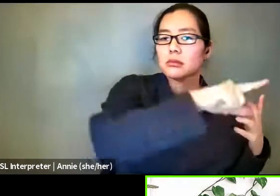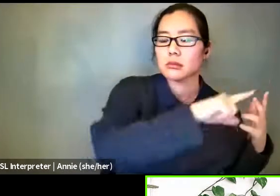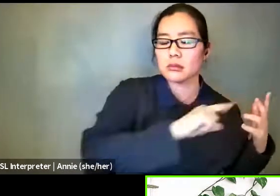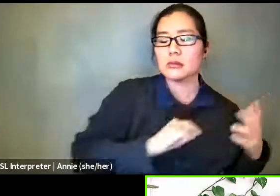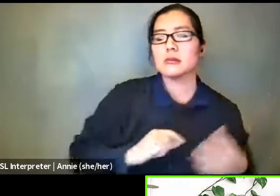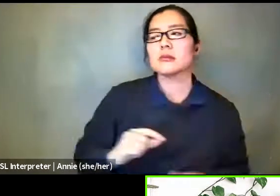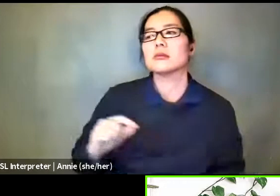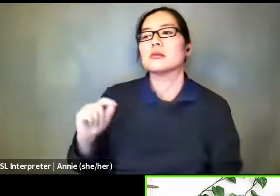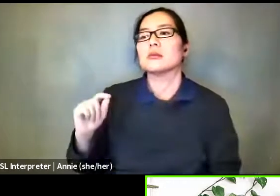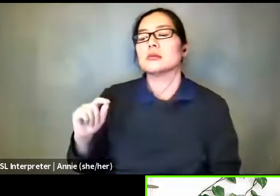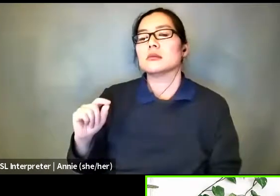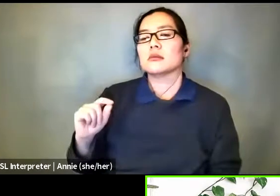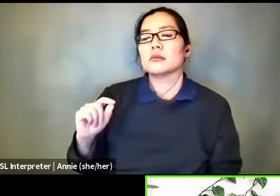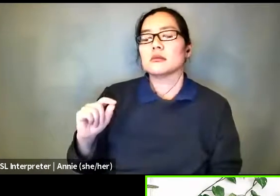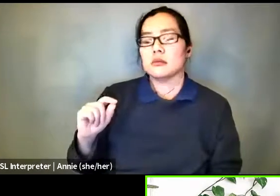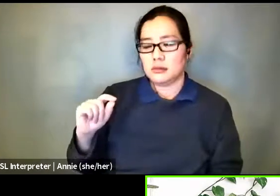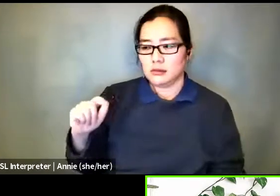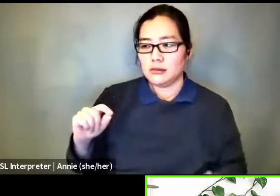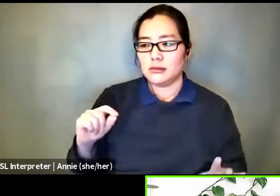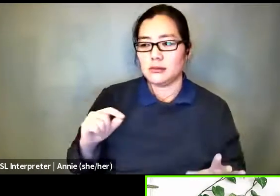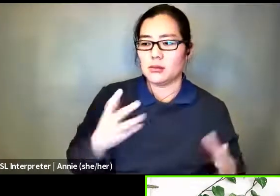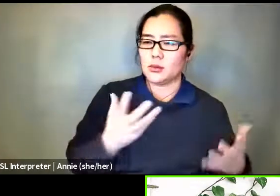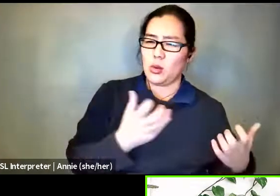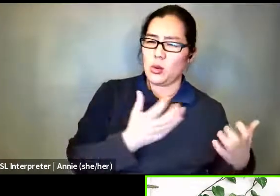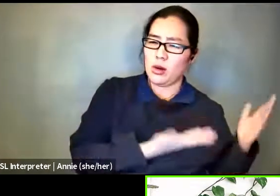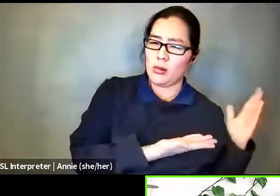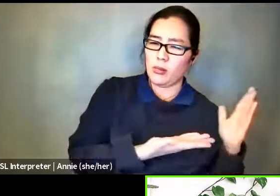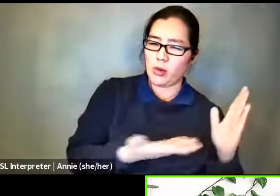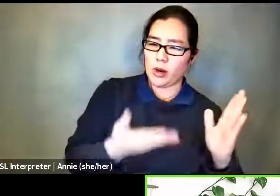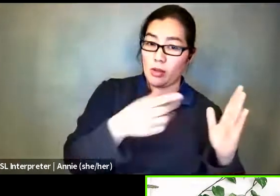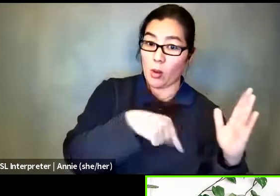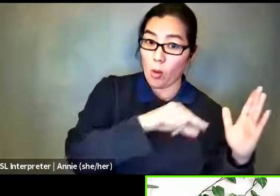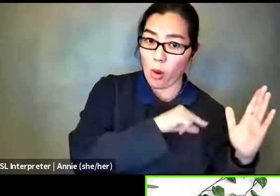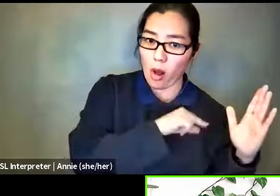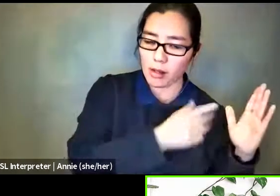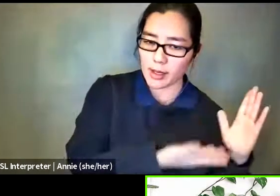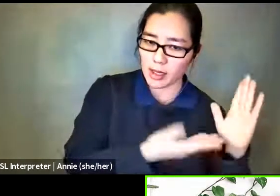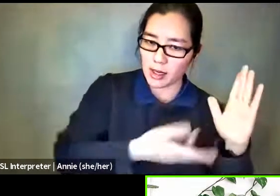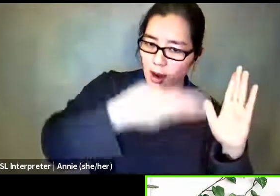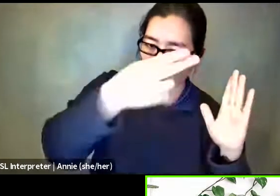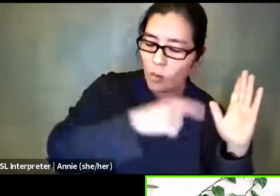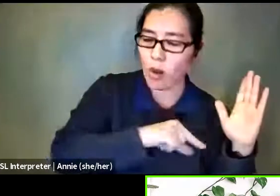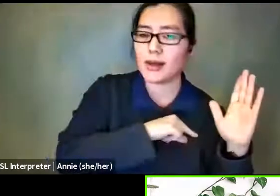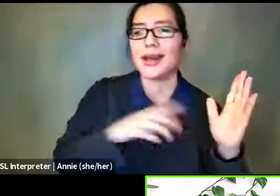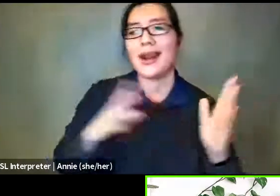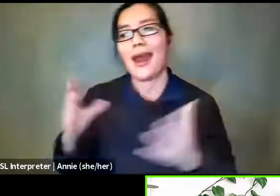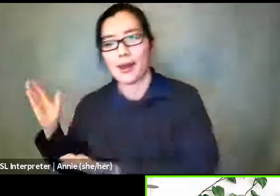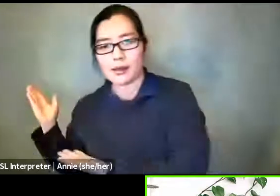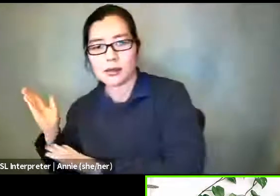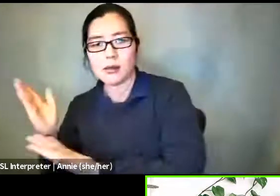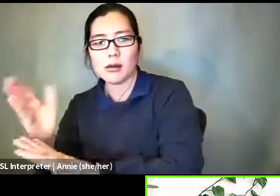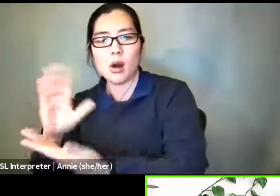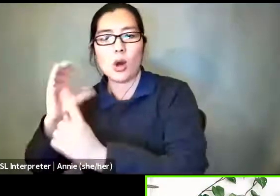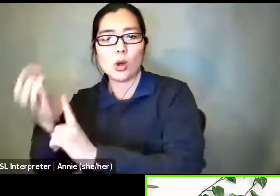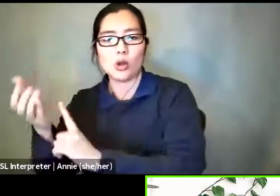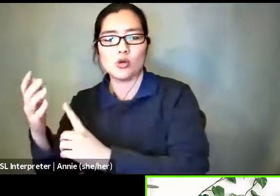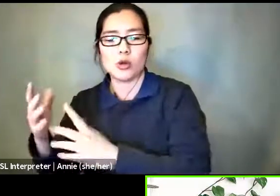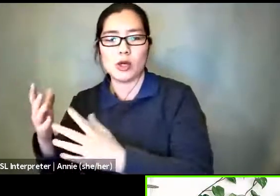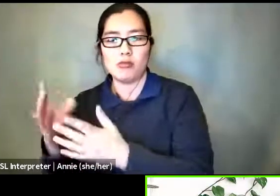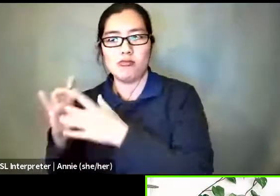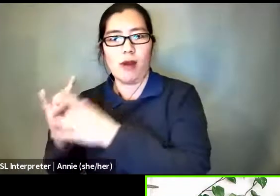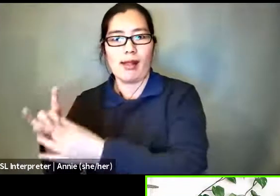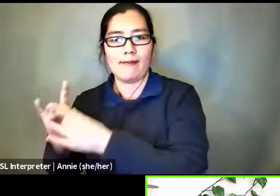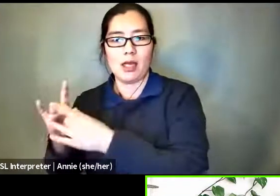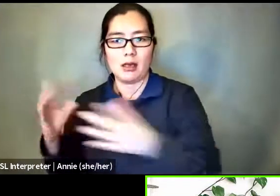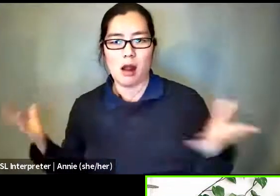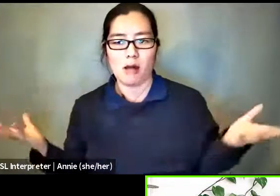can bring both the quality forward in the curricula and the culturally relevant pieces. So